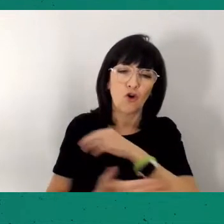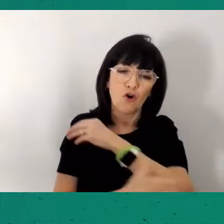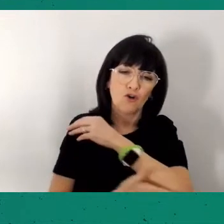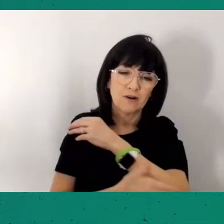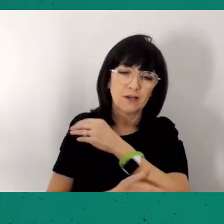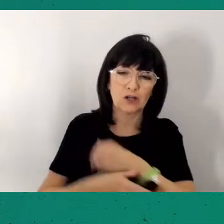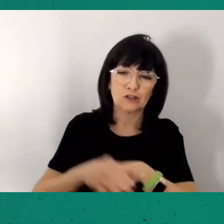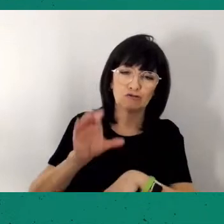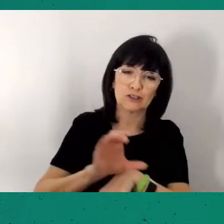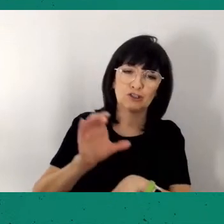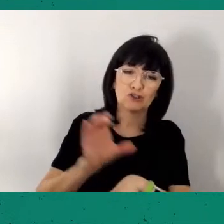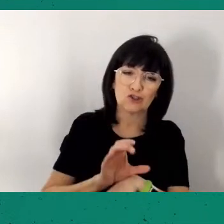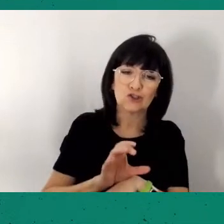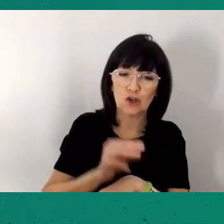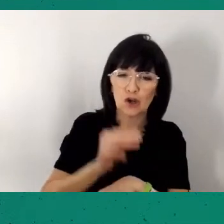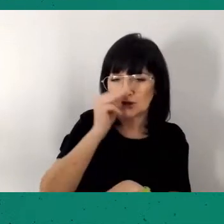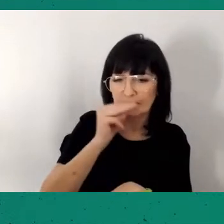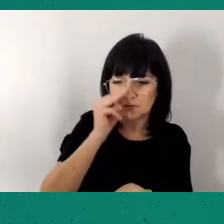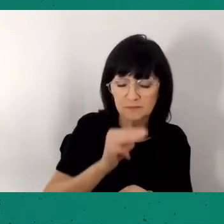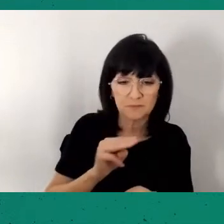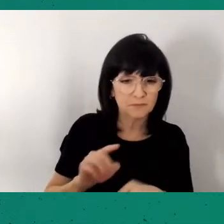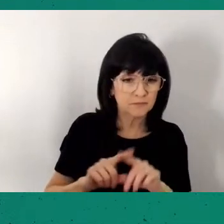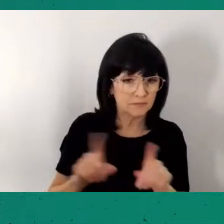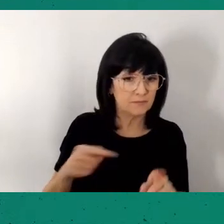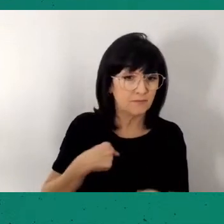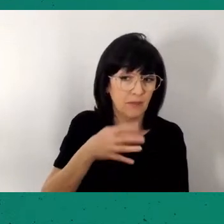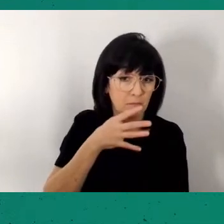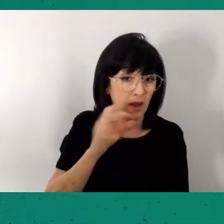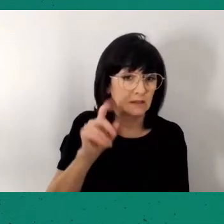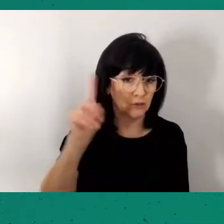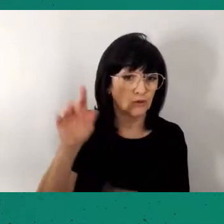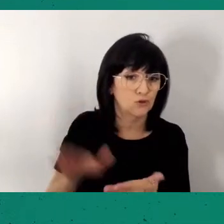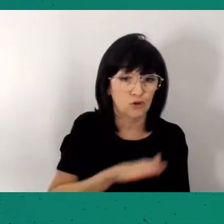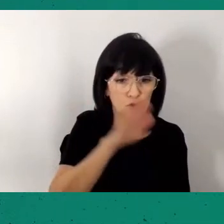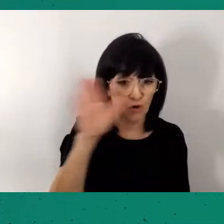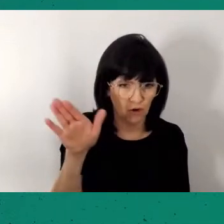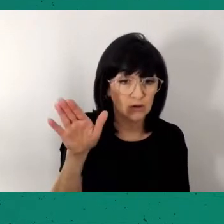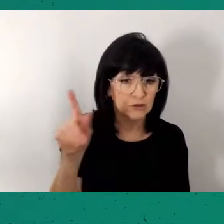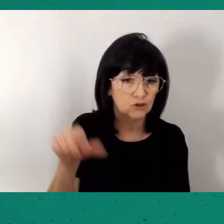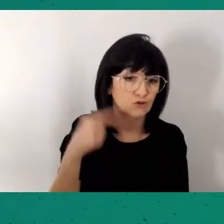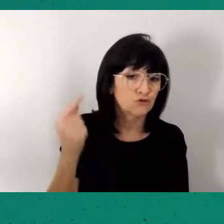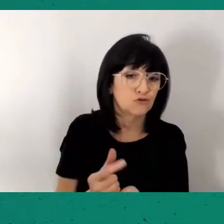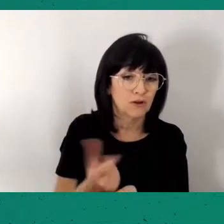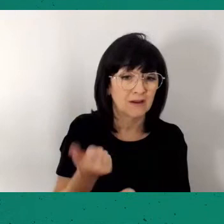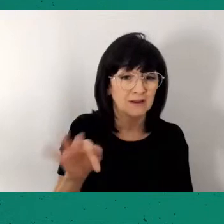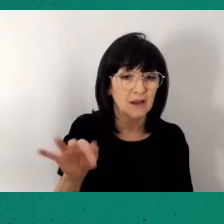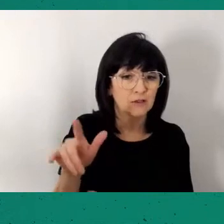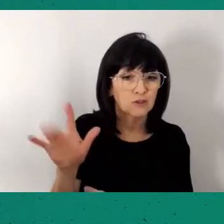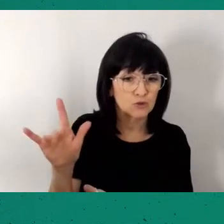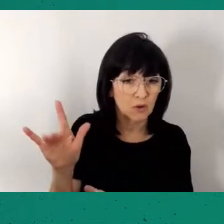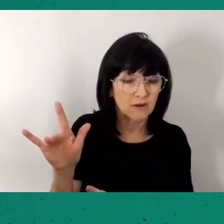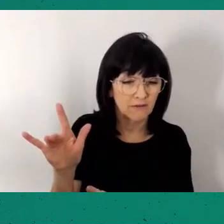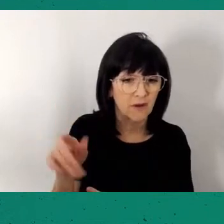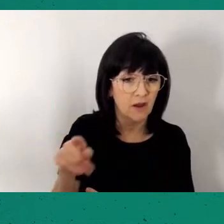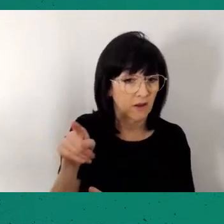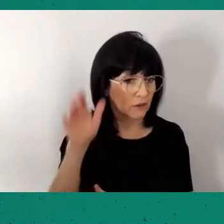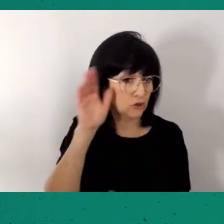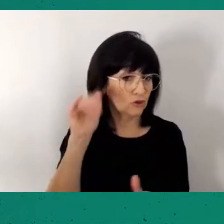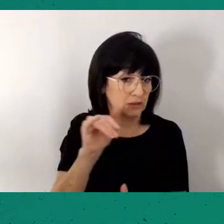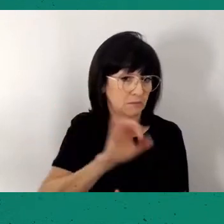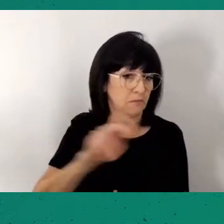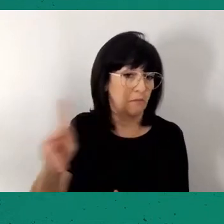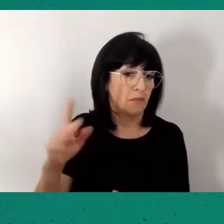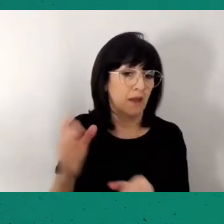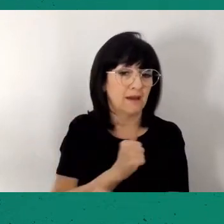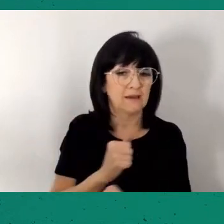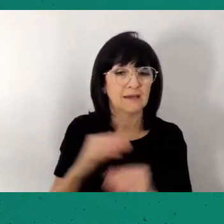School, and had graduated in 1925 and had expected to go back and get a teaching certificate, but